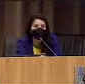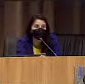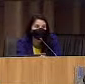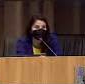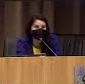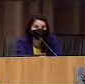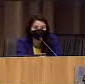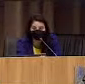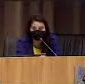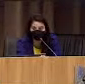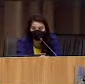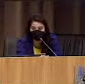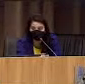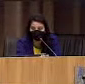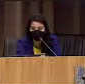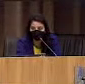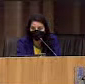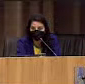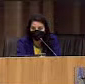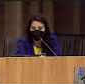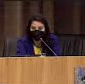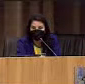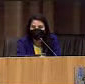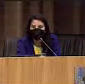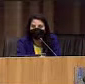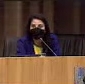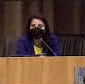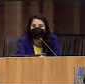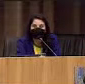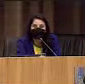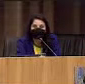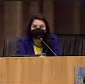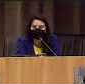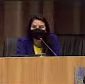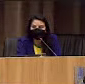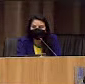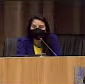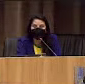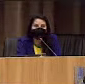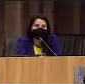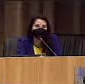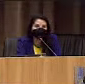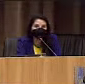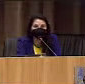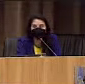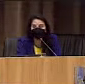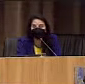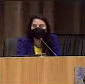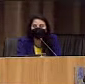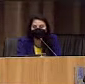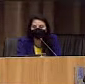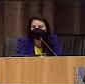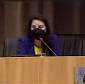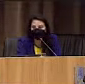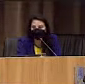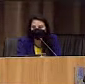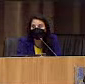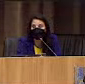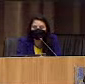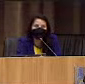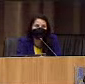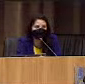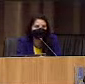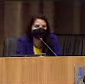and consultations, and we identify 17.1 reinfections. These are the structured data.